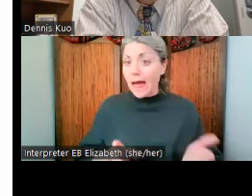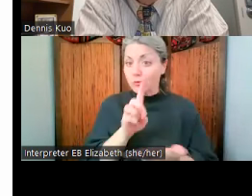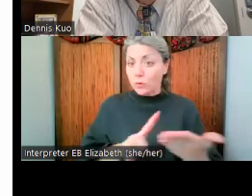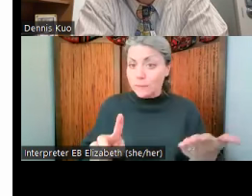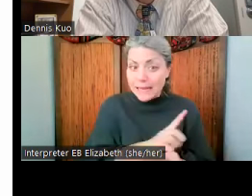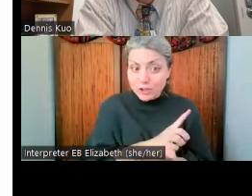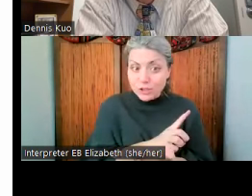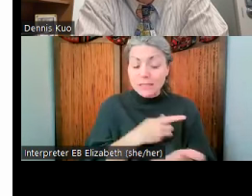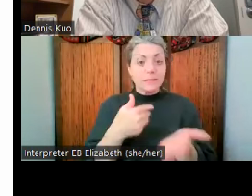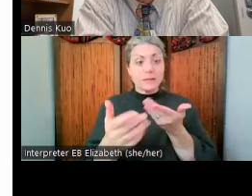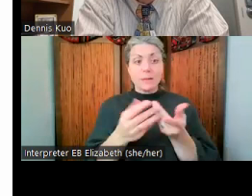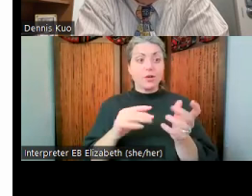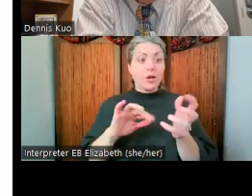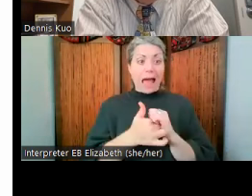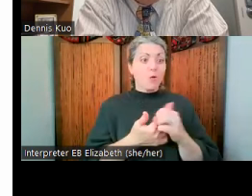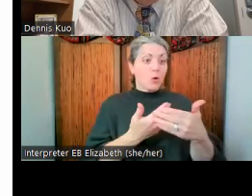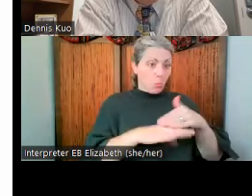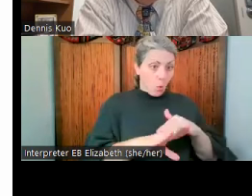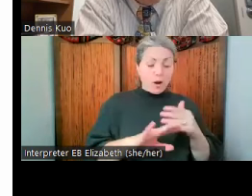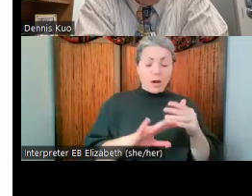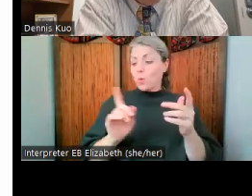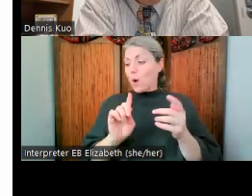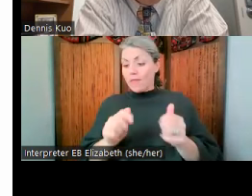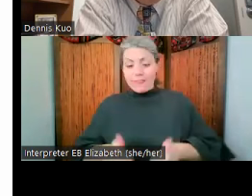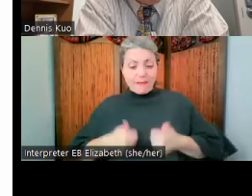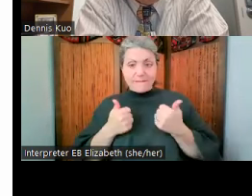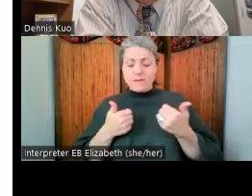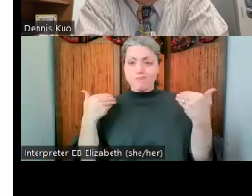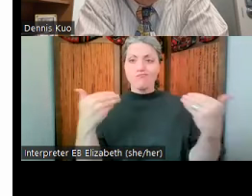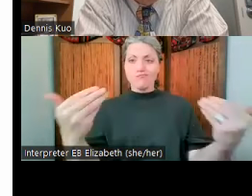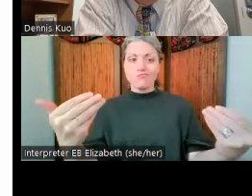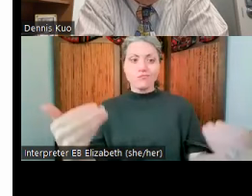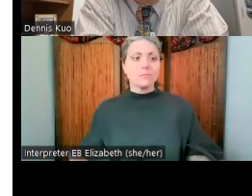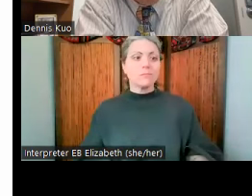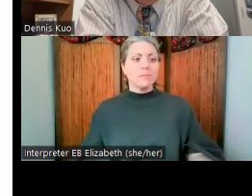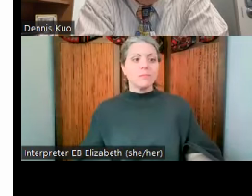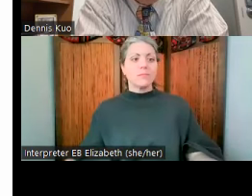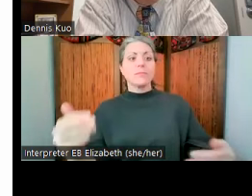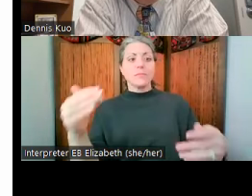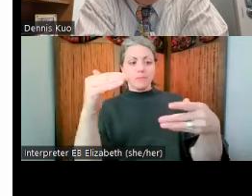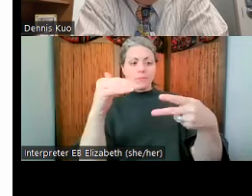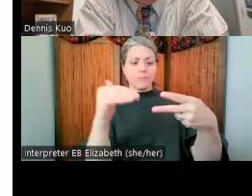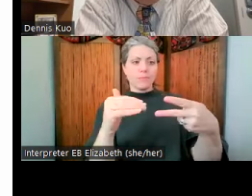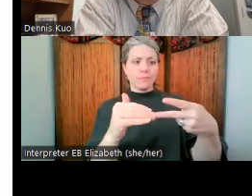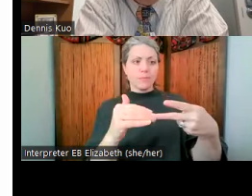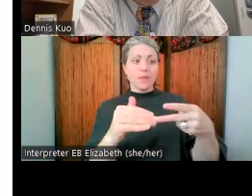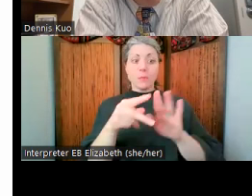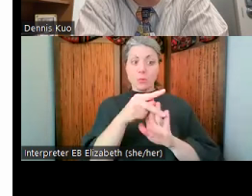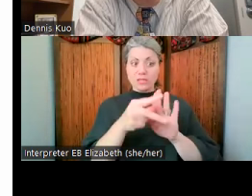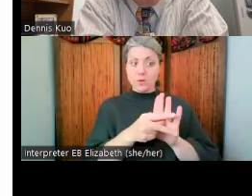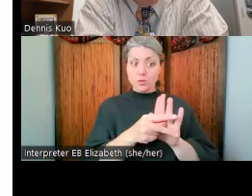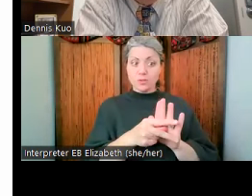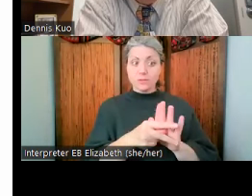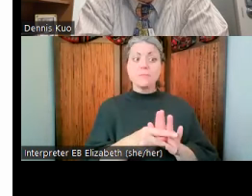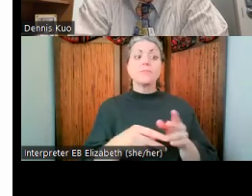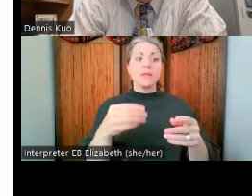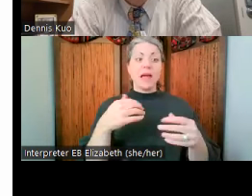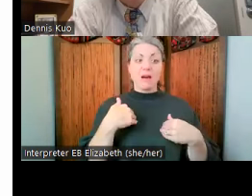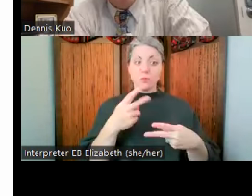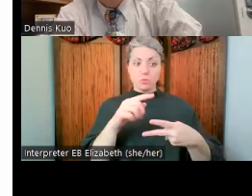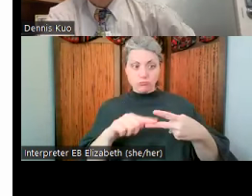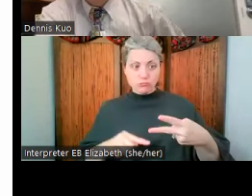circumstances in which they were born or live. The principles published in the blueprint are acknowledging and pushing us forward that structural